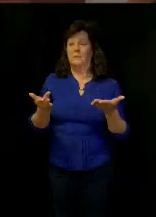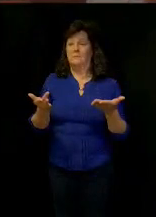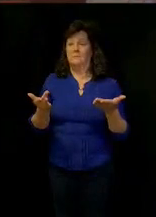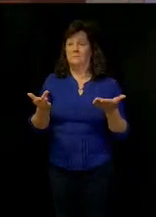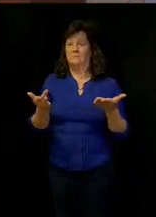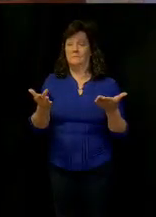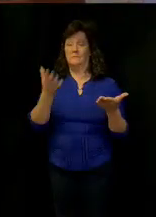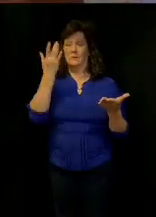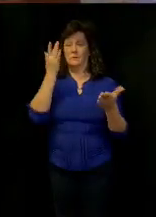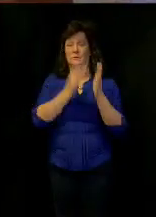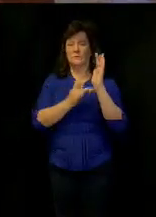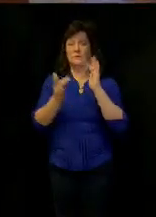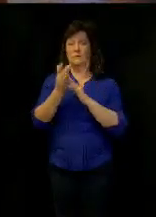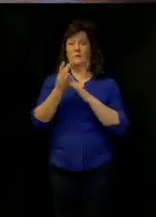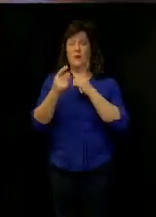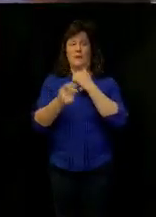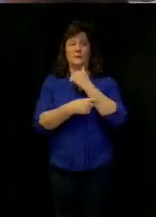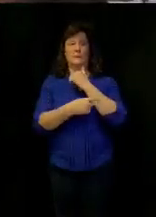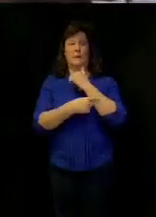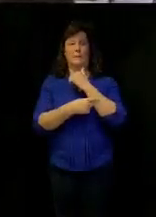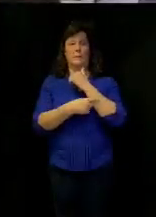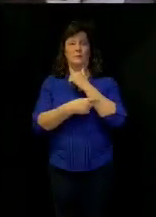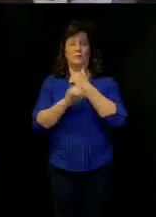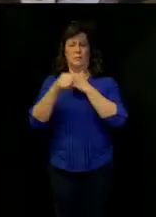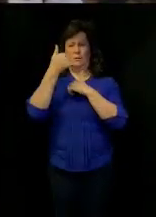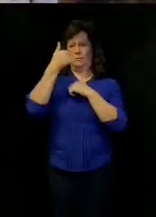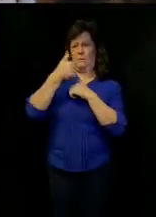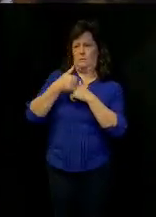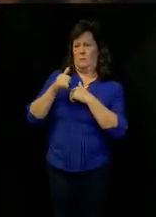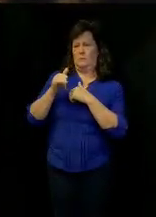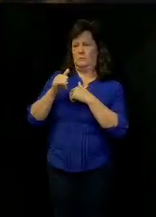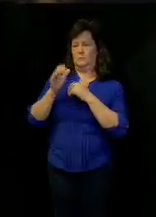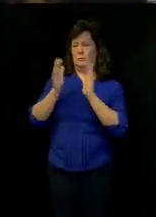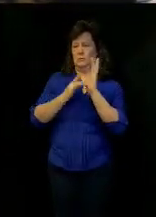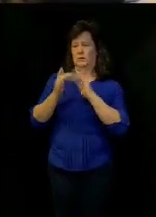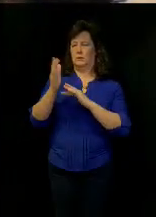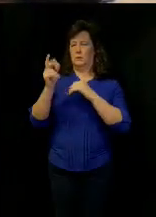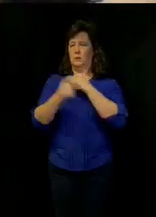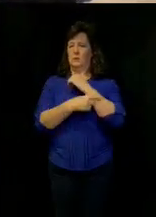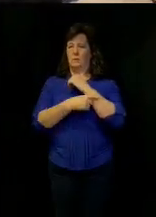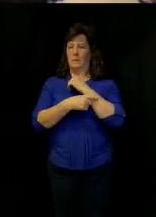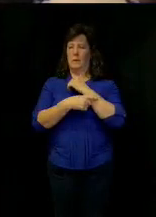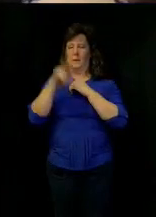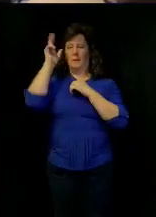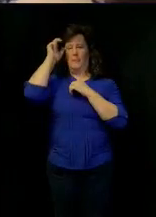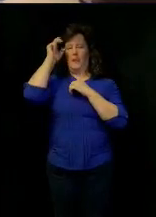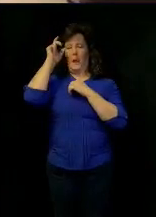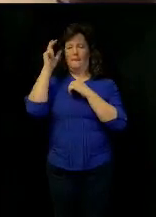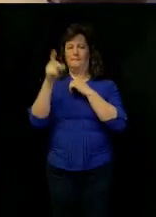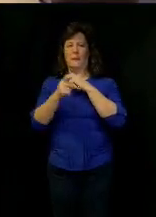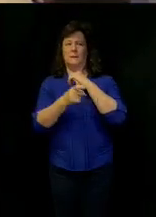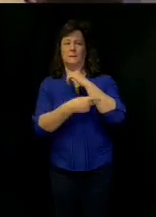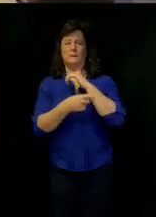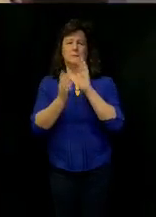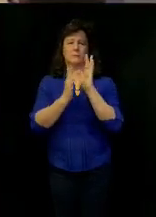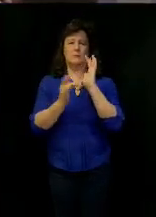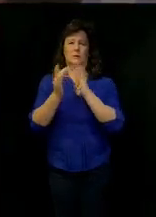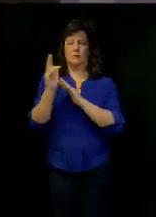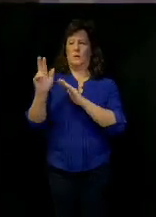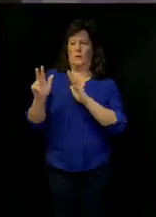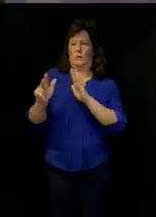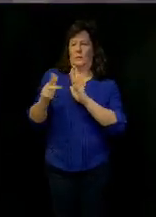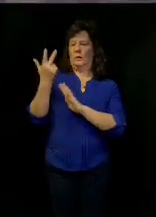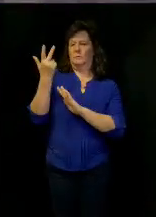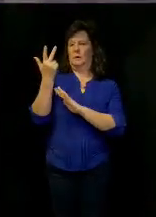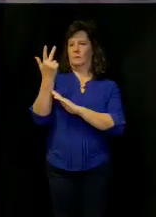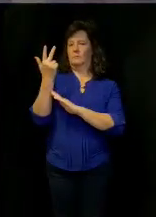That's why when Jesus was tempted in the wilderness, you guys remember that, right? Remember the devil came and tempted Jesus? Well,